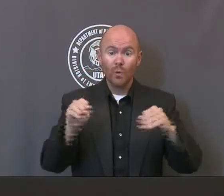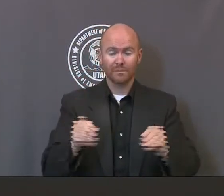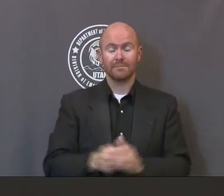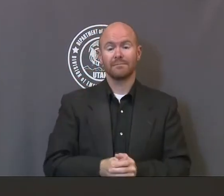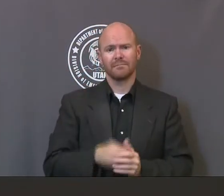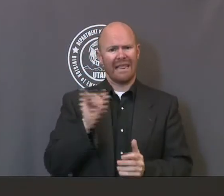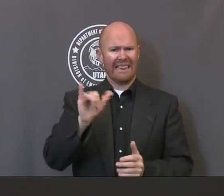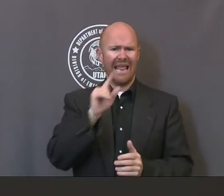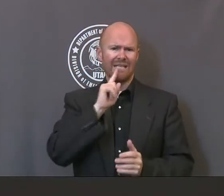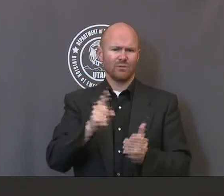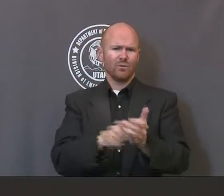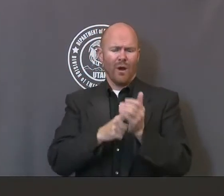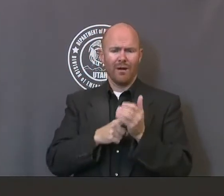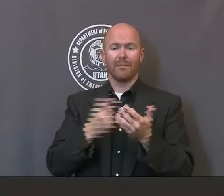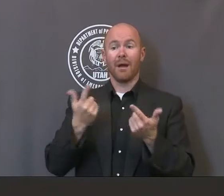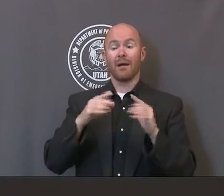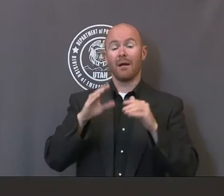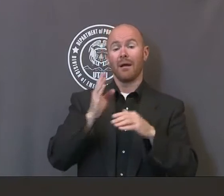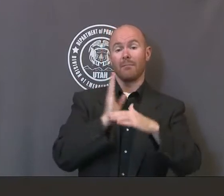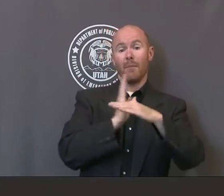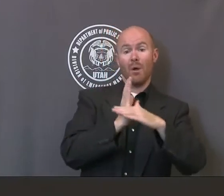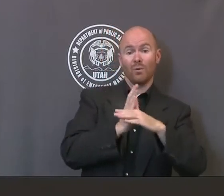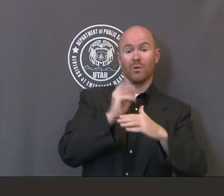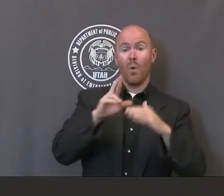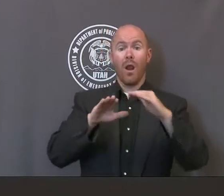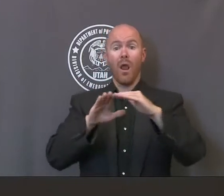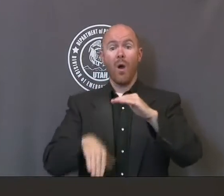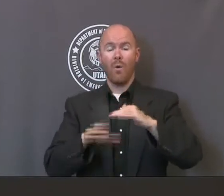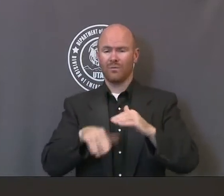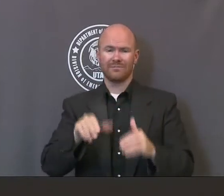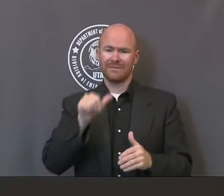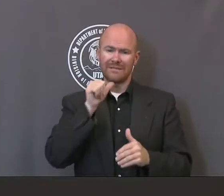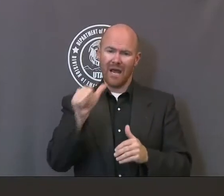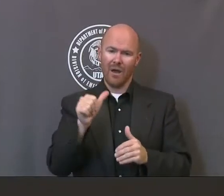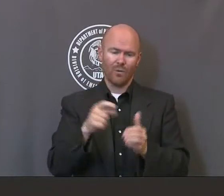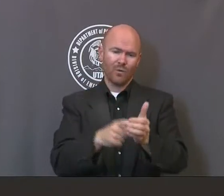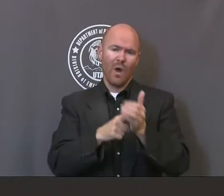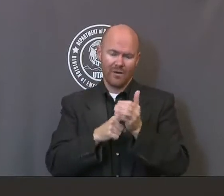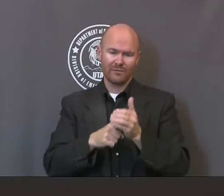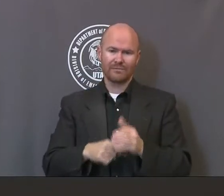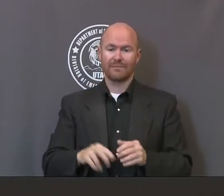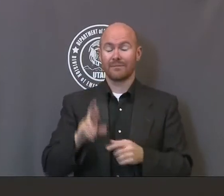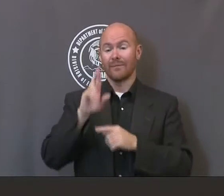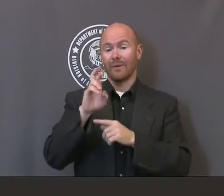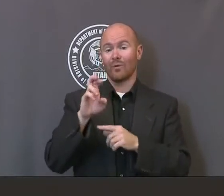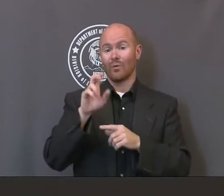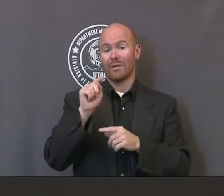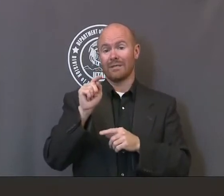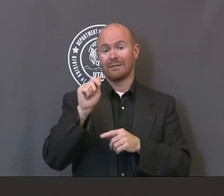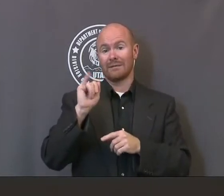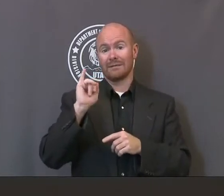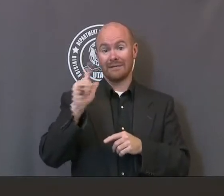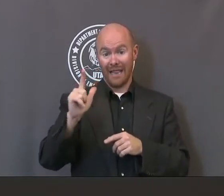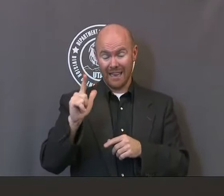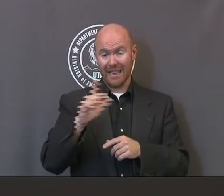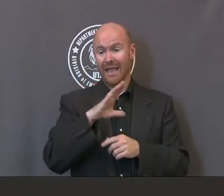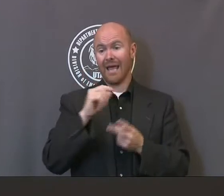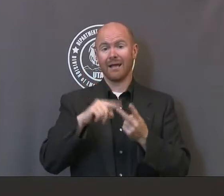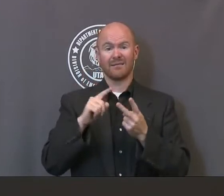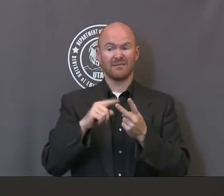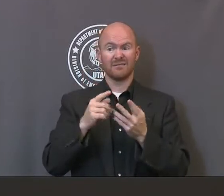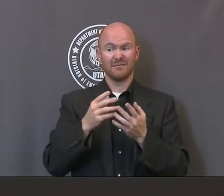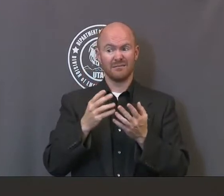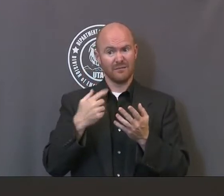get into moderate and low, it is not required. In the retail and those types of public environments, we're